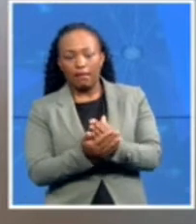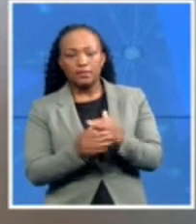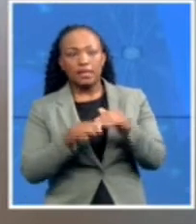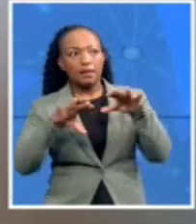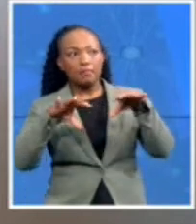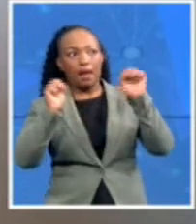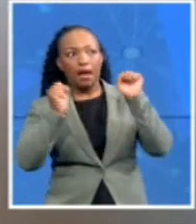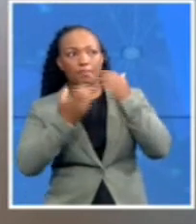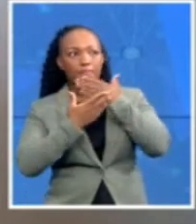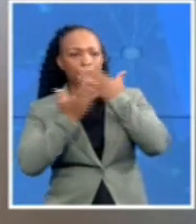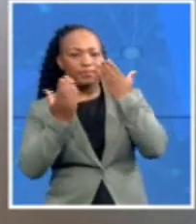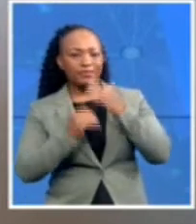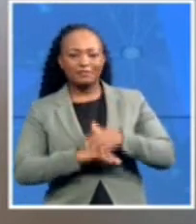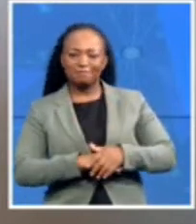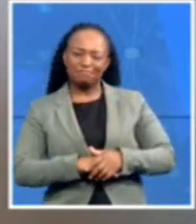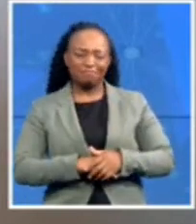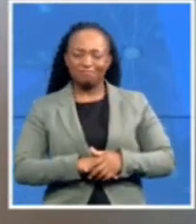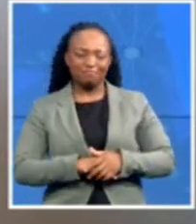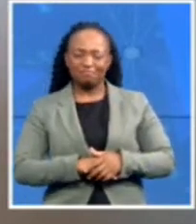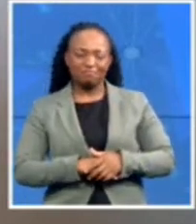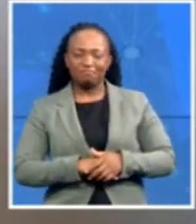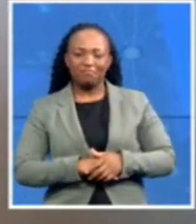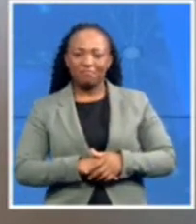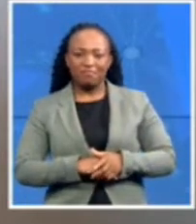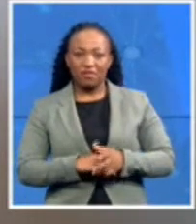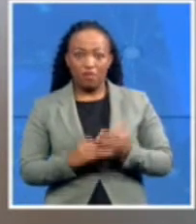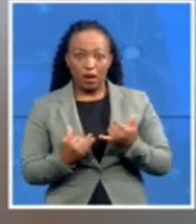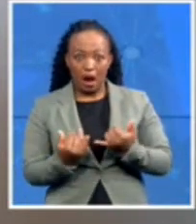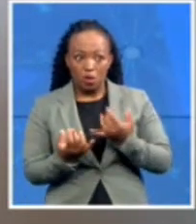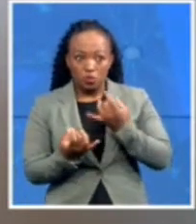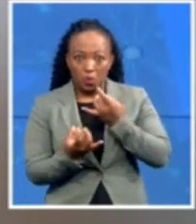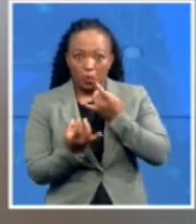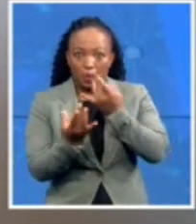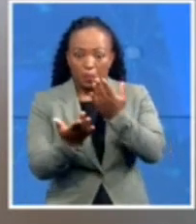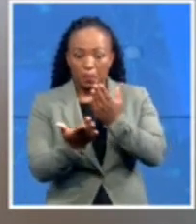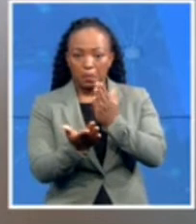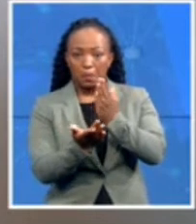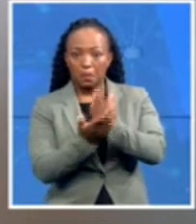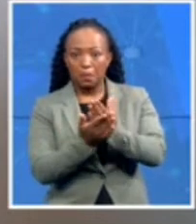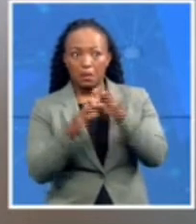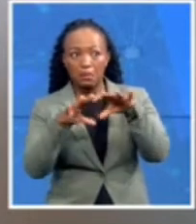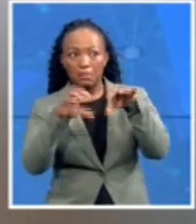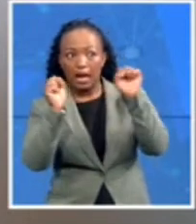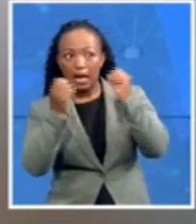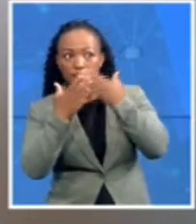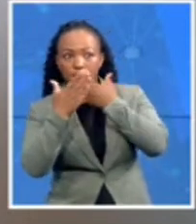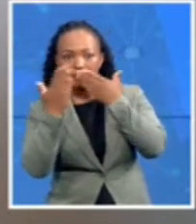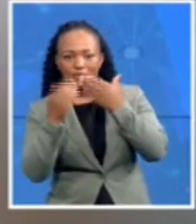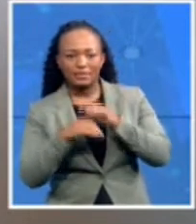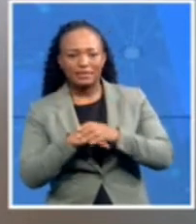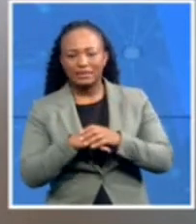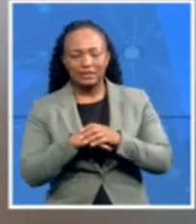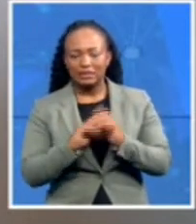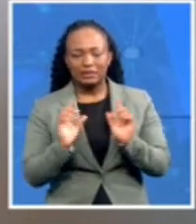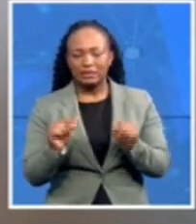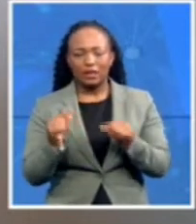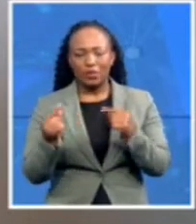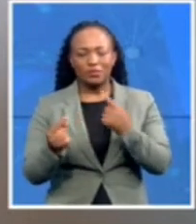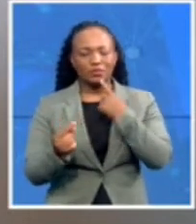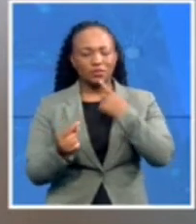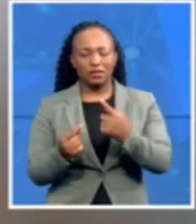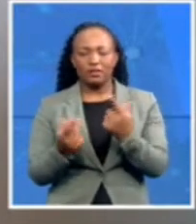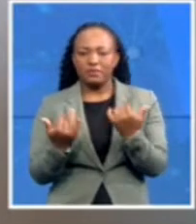consider giving at this point in time. It's just not something that I think we can give as a